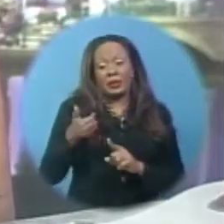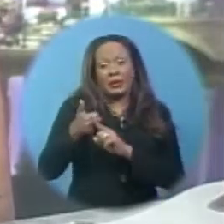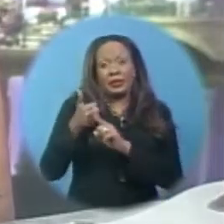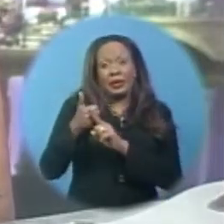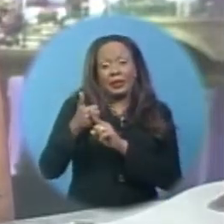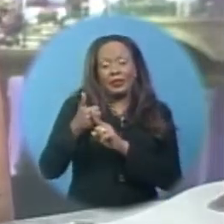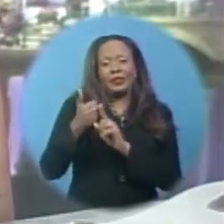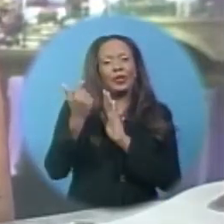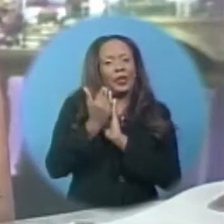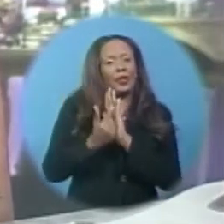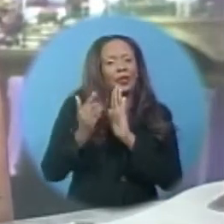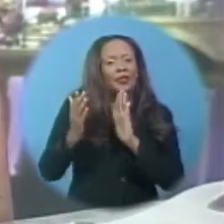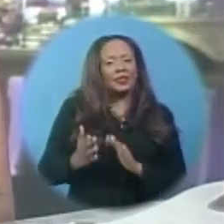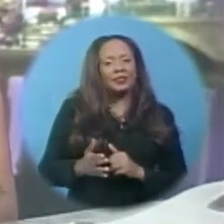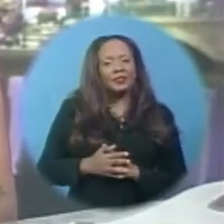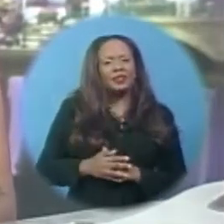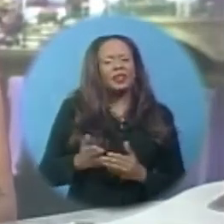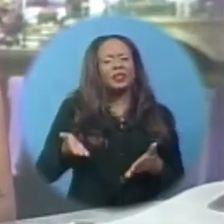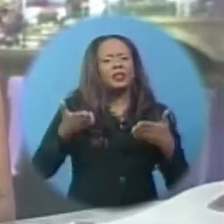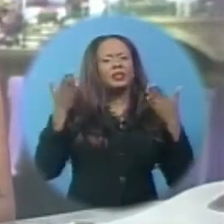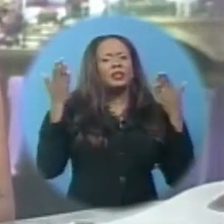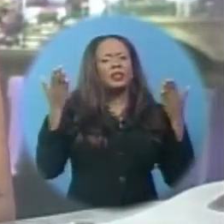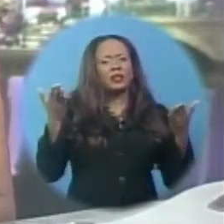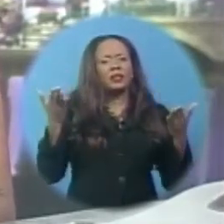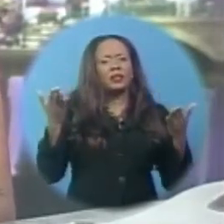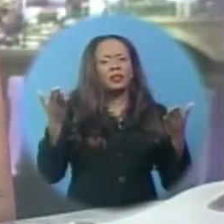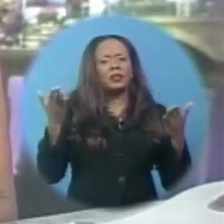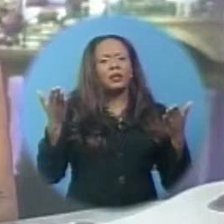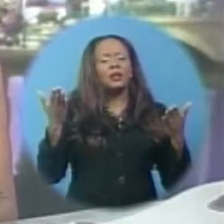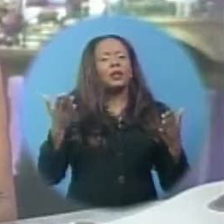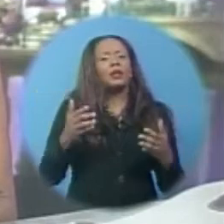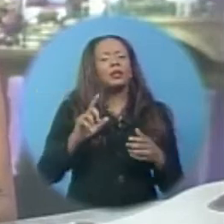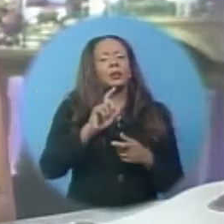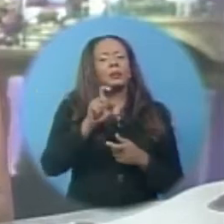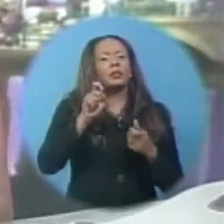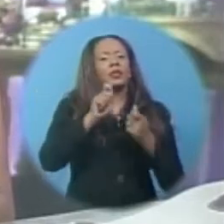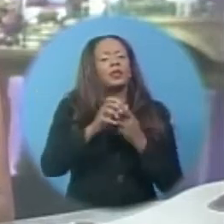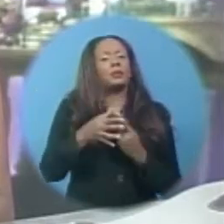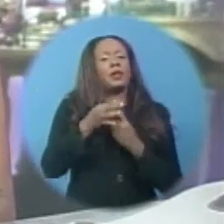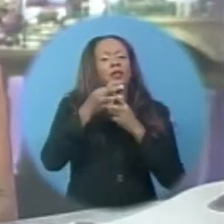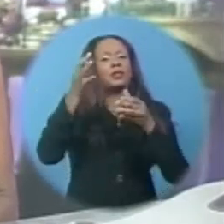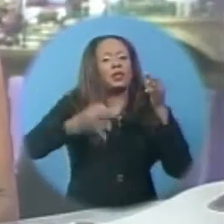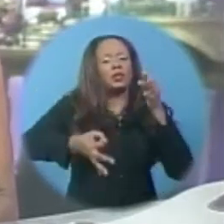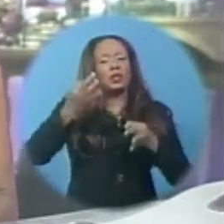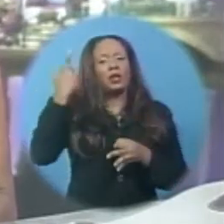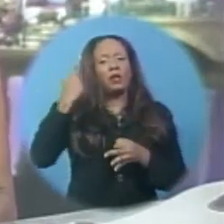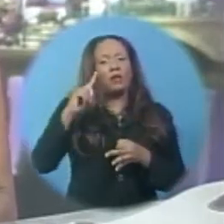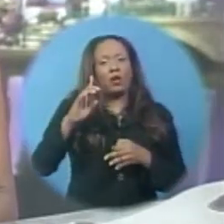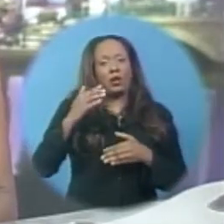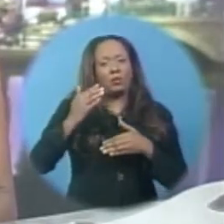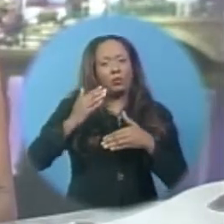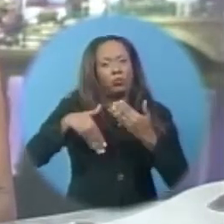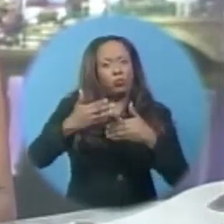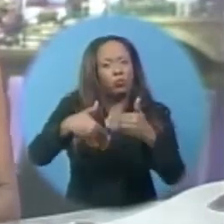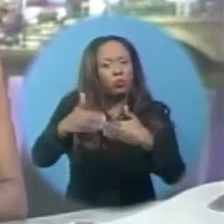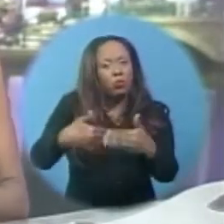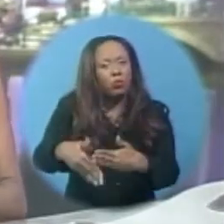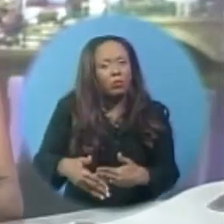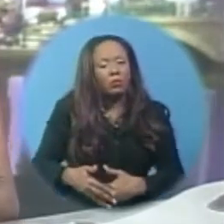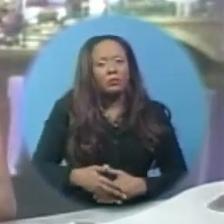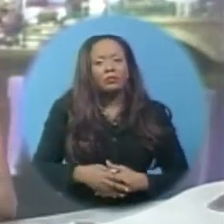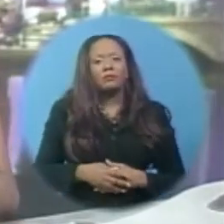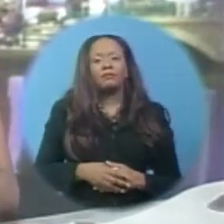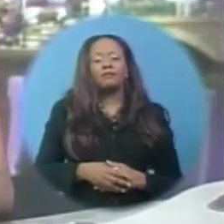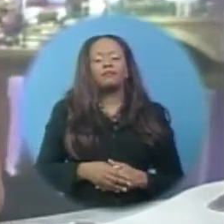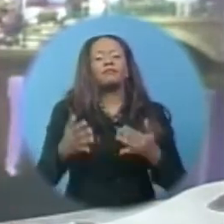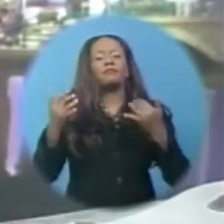MP, who himself is a lawyer, also suggests moving to specialty judges as a way to speed up the process. Well, we